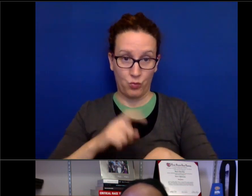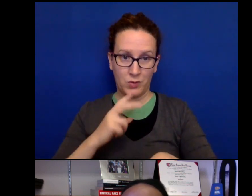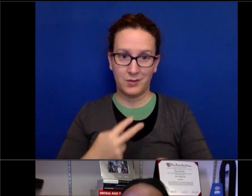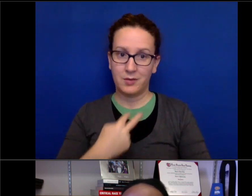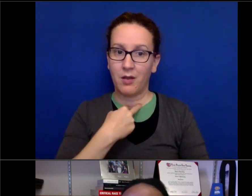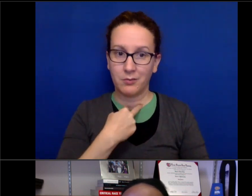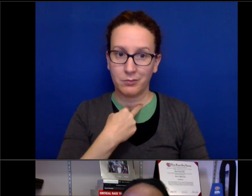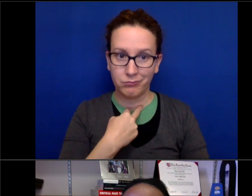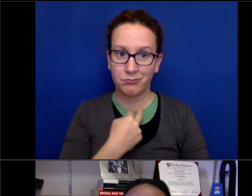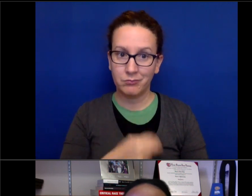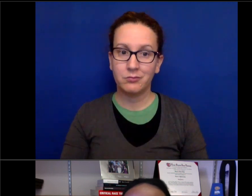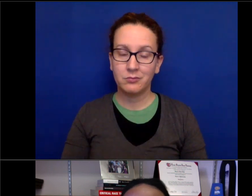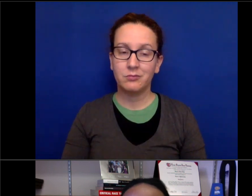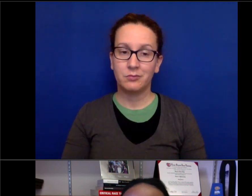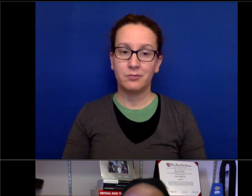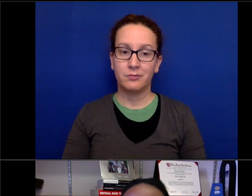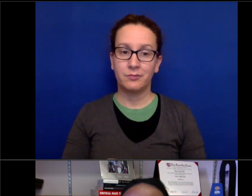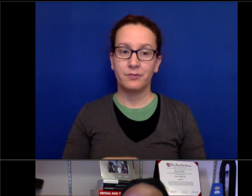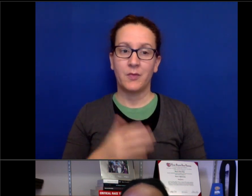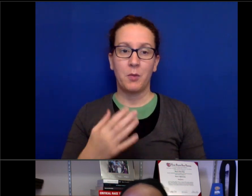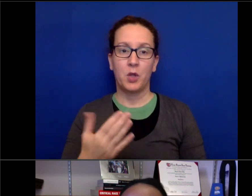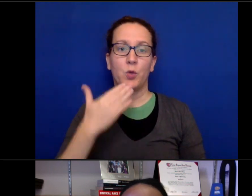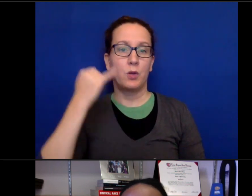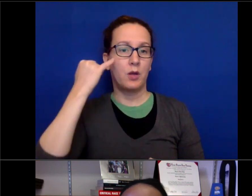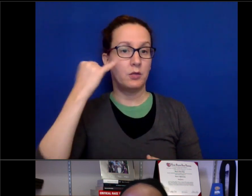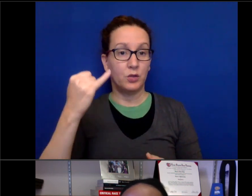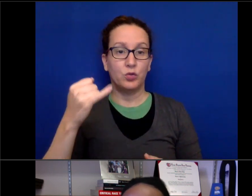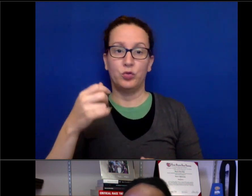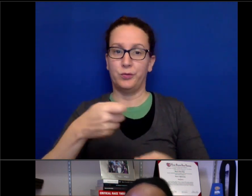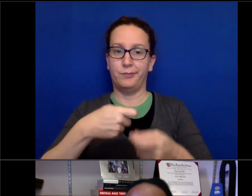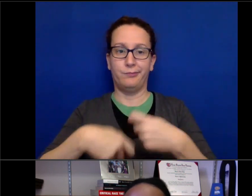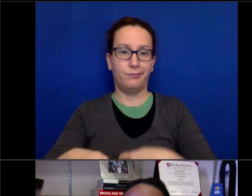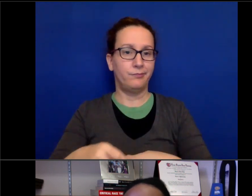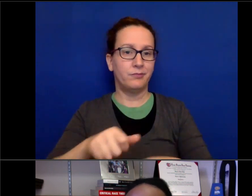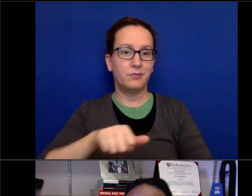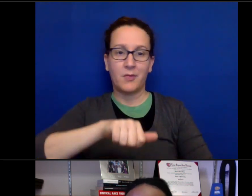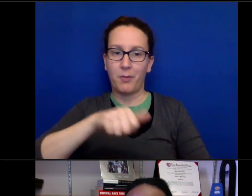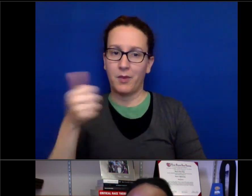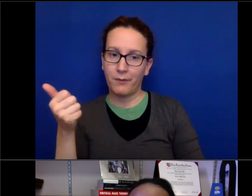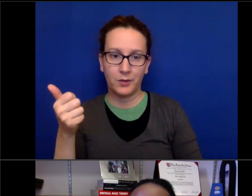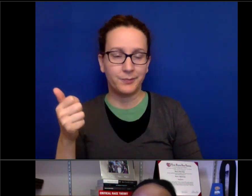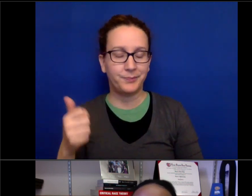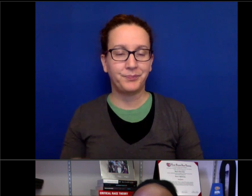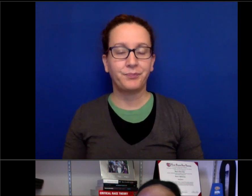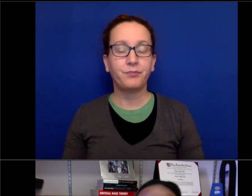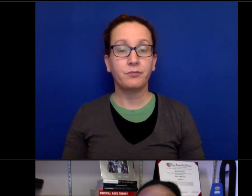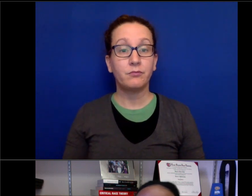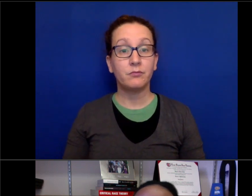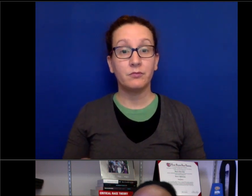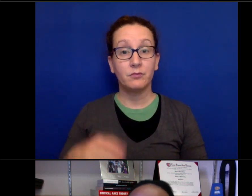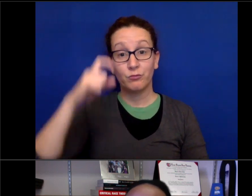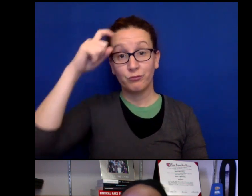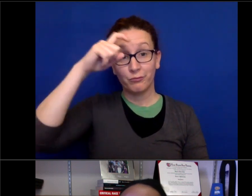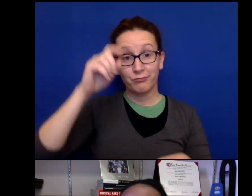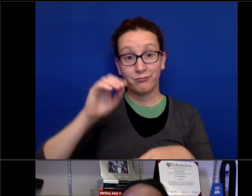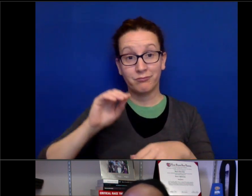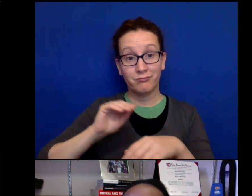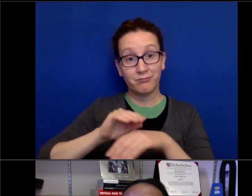this is probably a good idea to switch to something else. This is also, again, words of wisdom passed on from